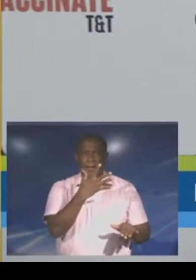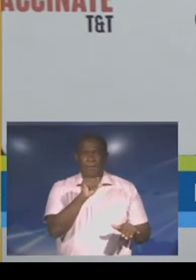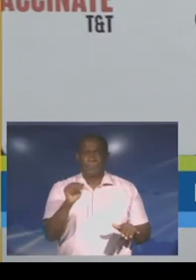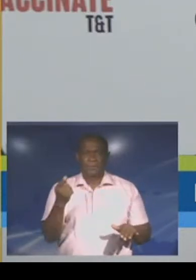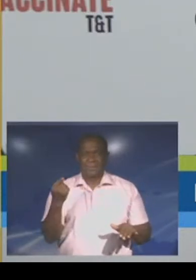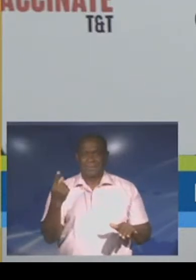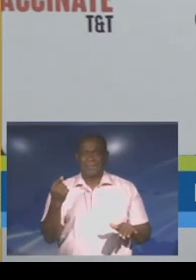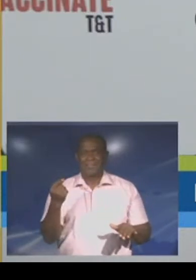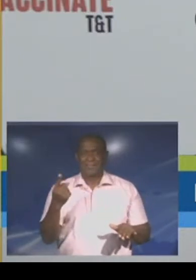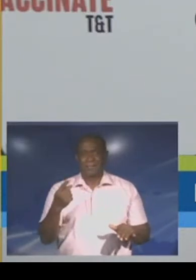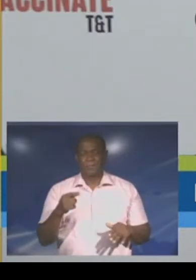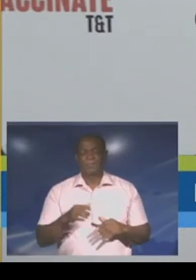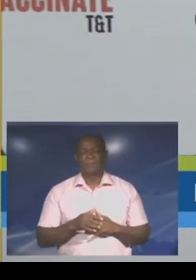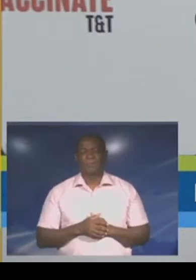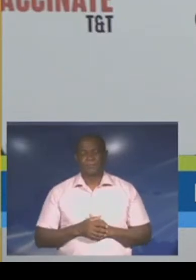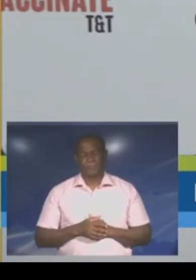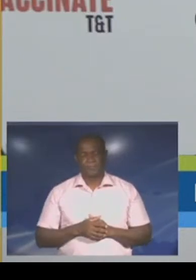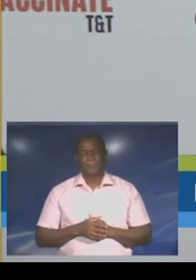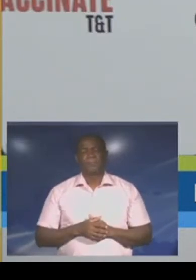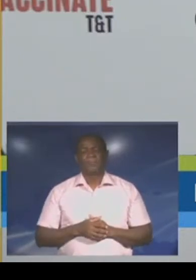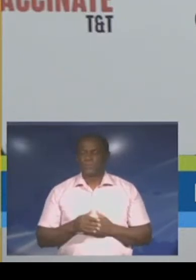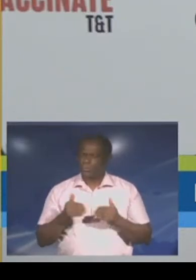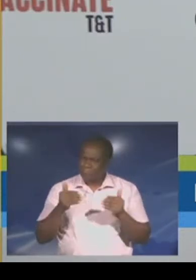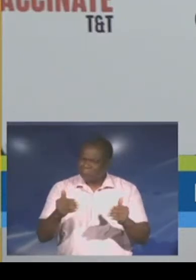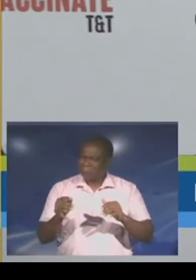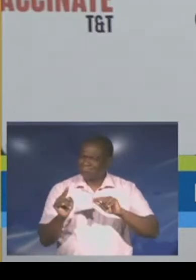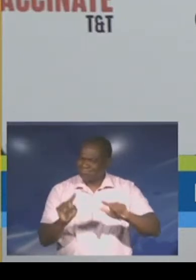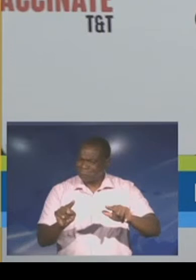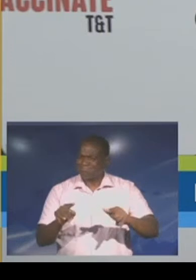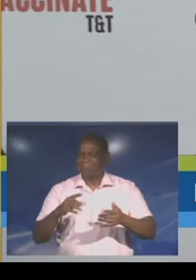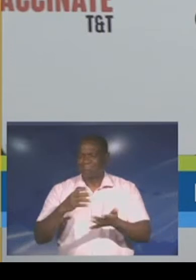Okay? Thank you very much. Thank you very much.